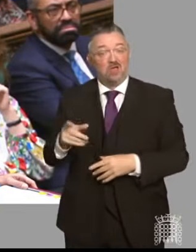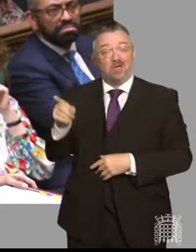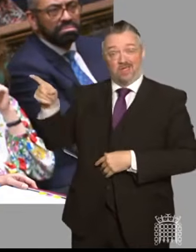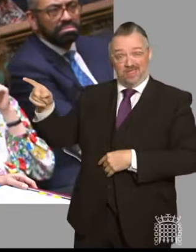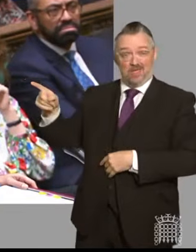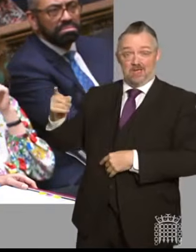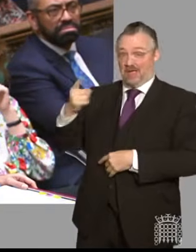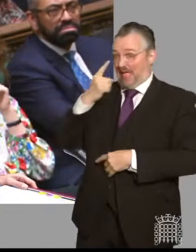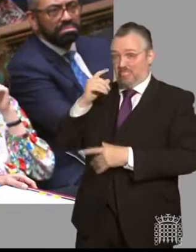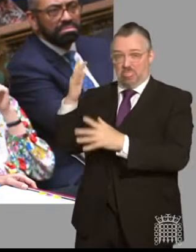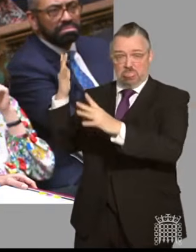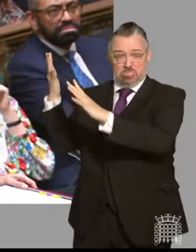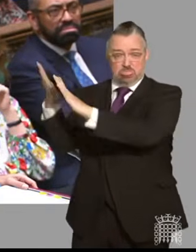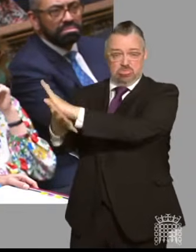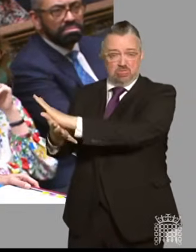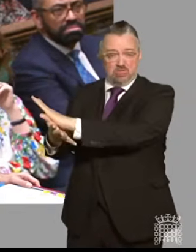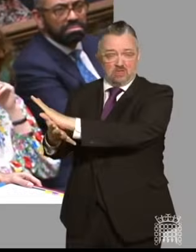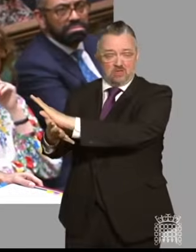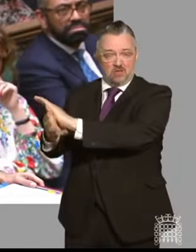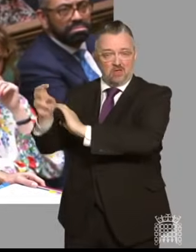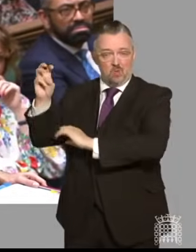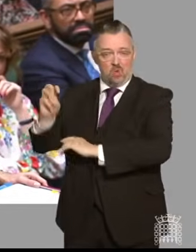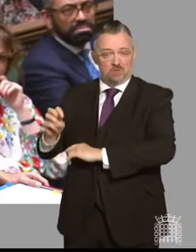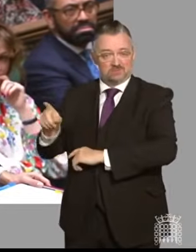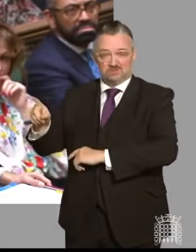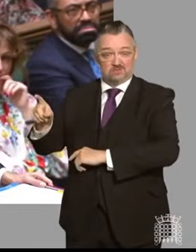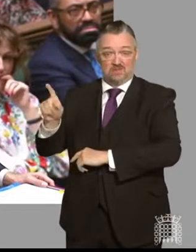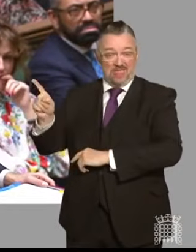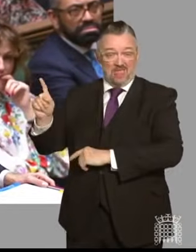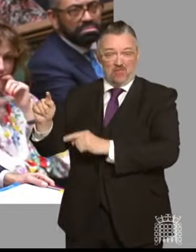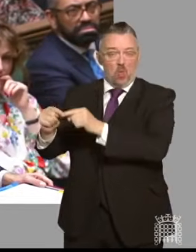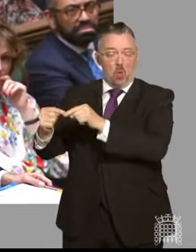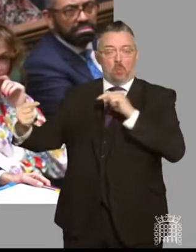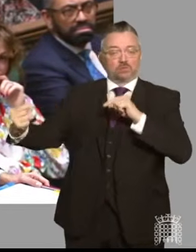is needed. While we will always back our rural communities across the